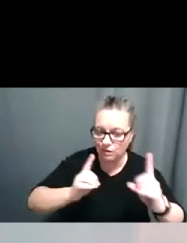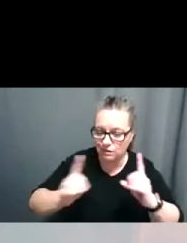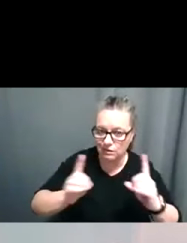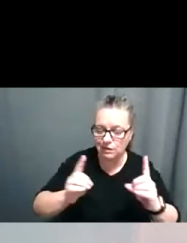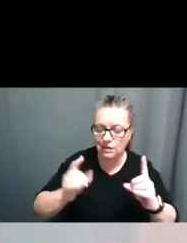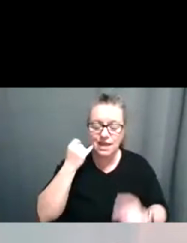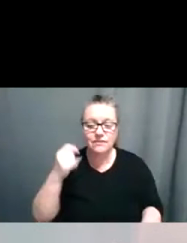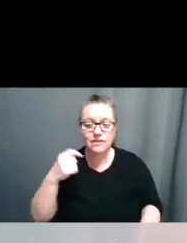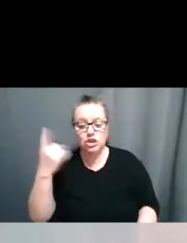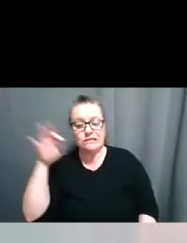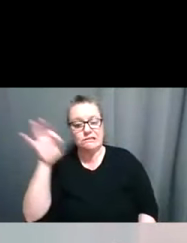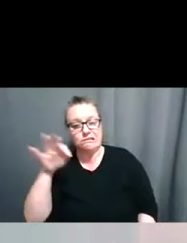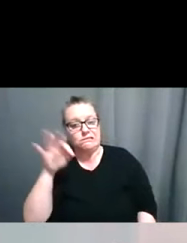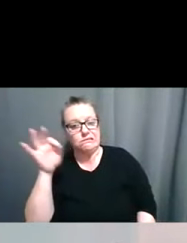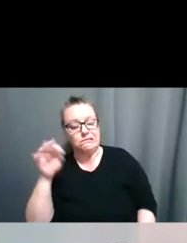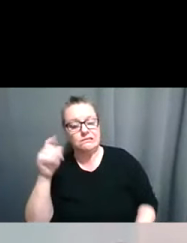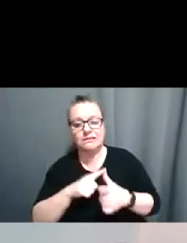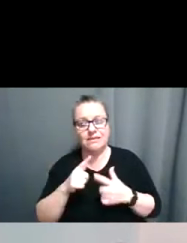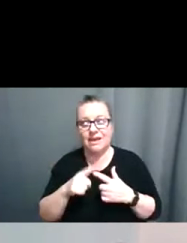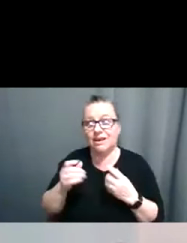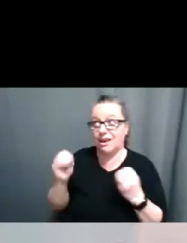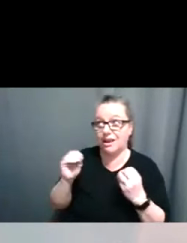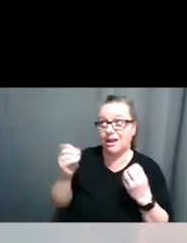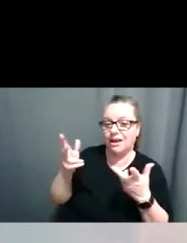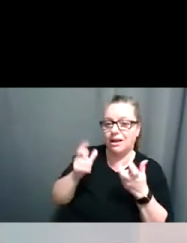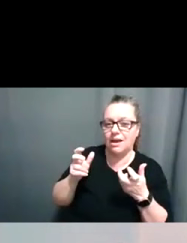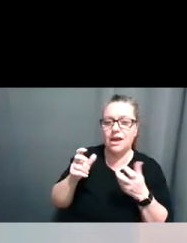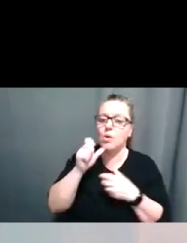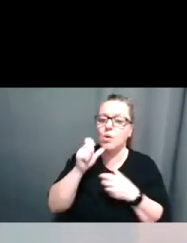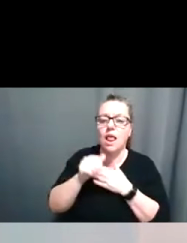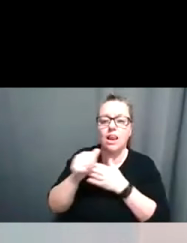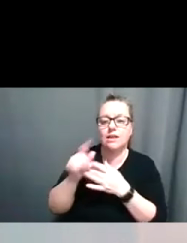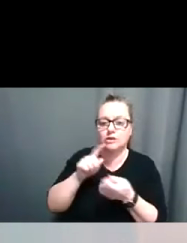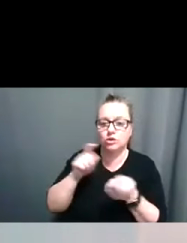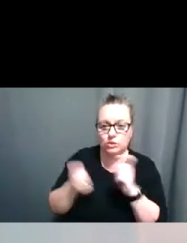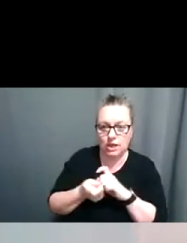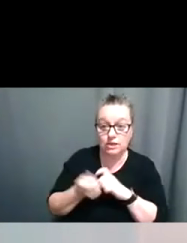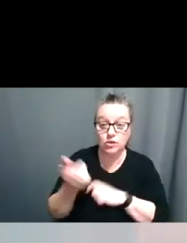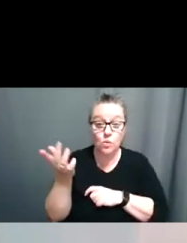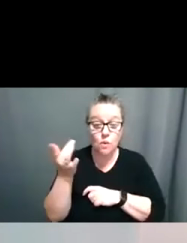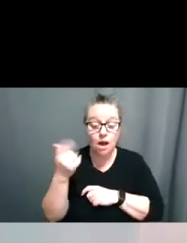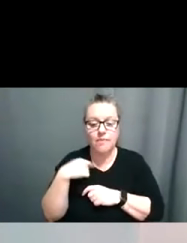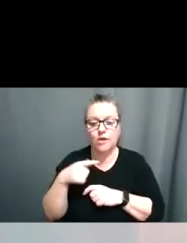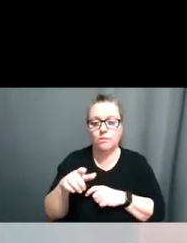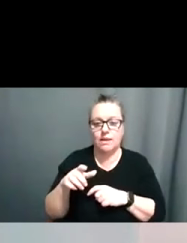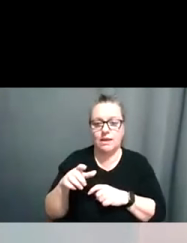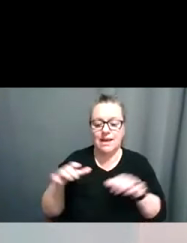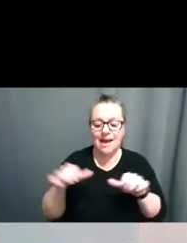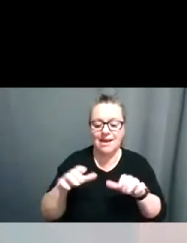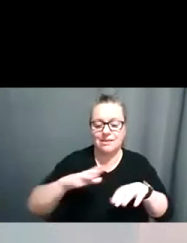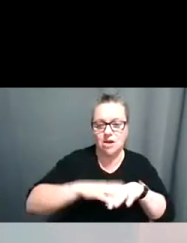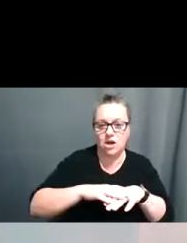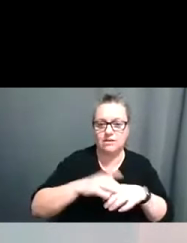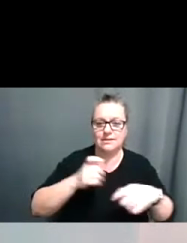and importantly, less likely to lead to meaningful change. Why? Because they're being acted on instead of